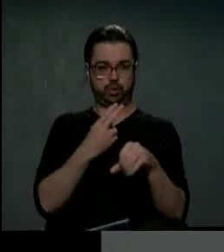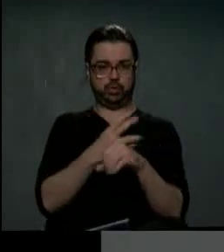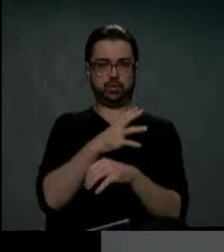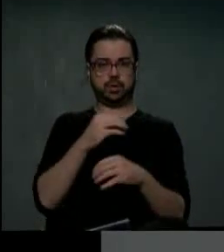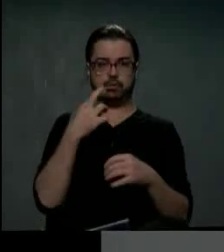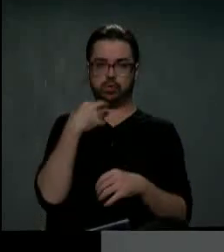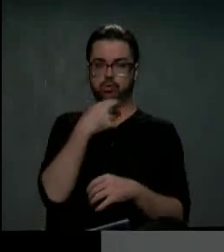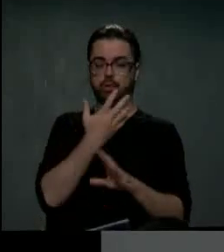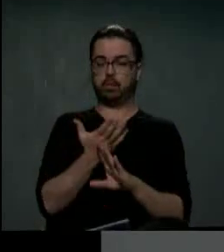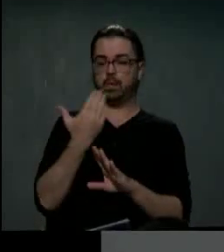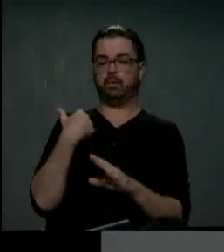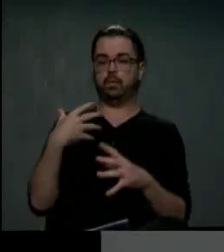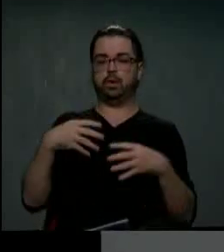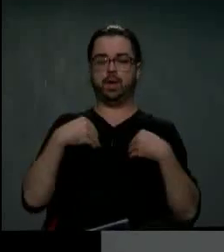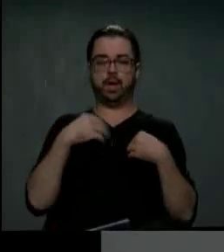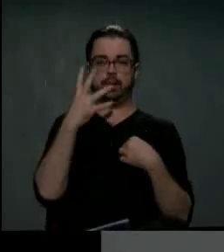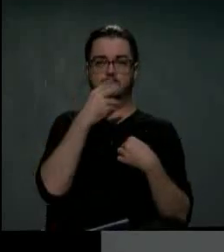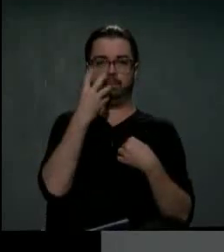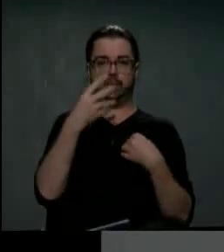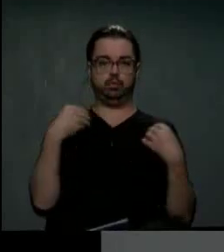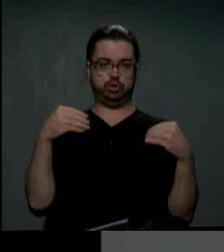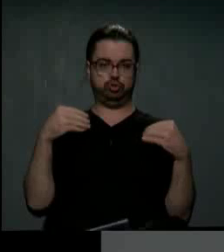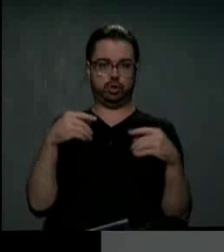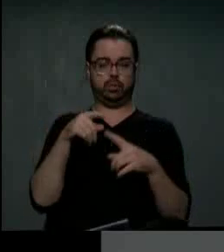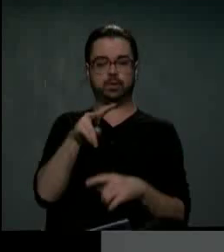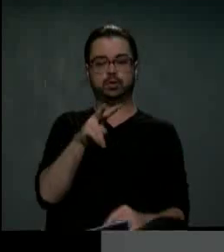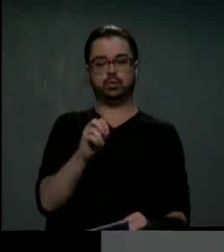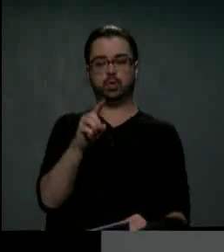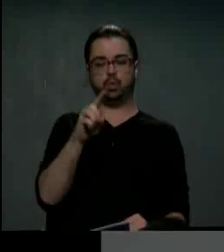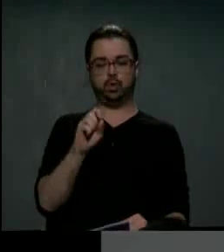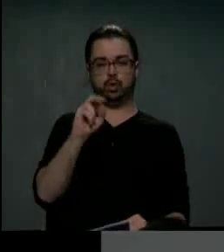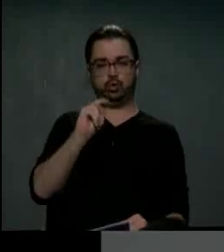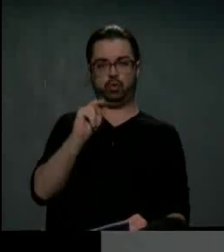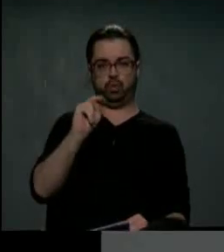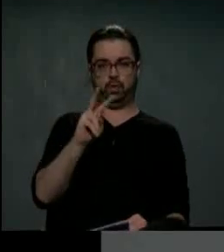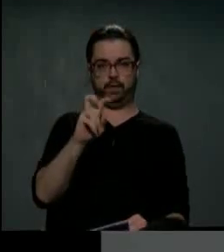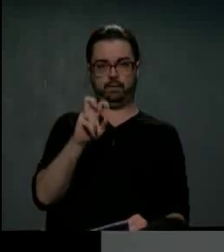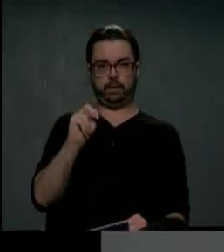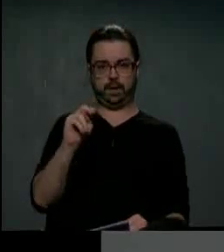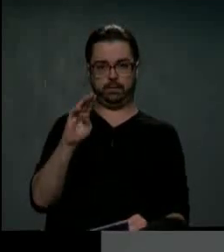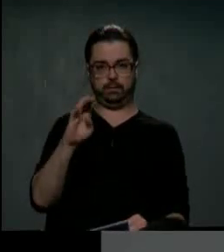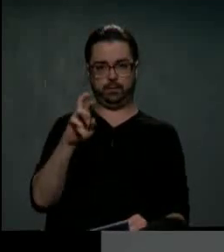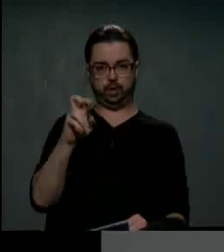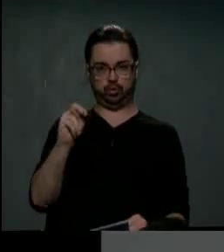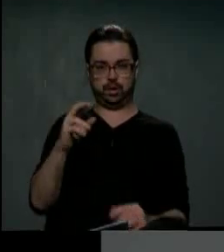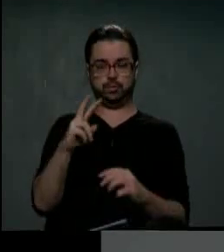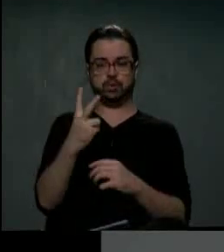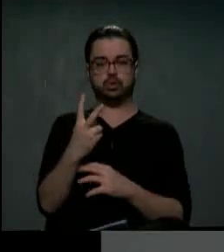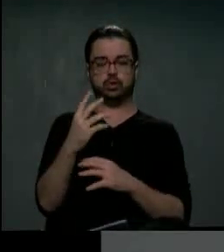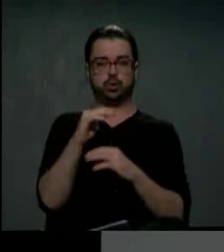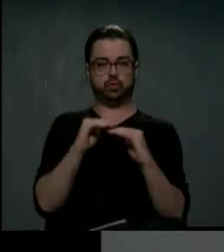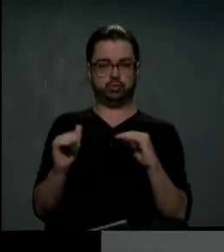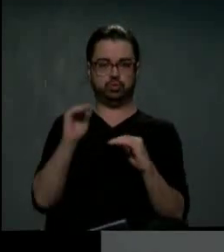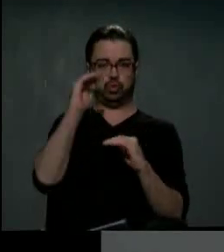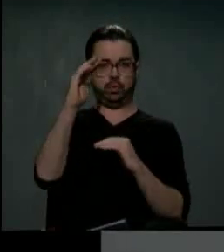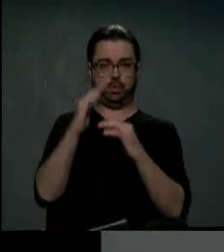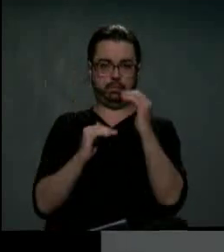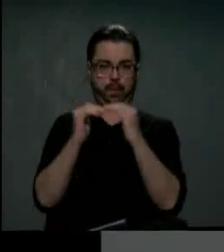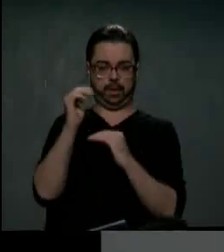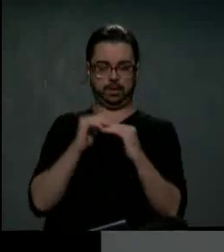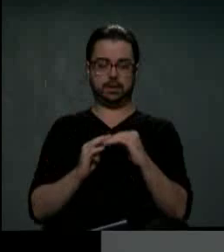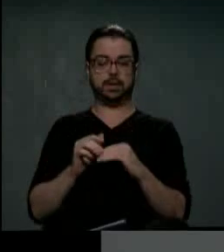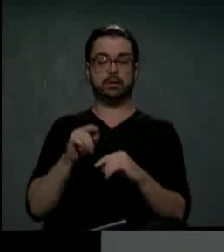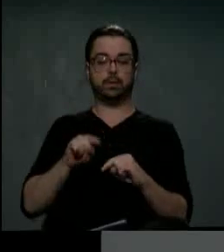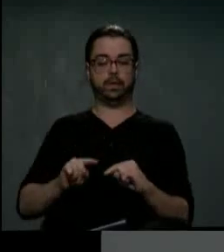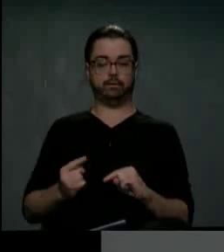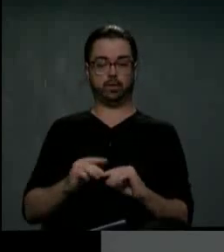contained a beauty shop, which is operated at 201 North Van Buren. The building was a 2-story building with the residence on top of the beauty salon. The